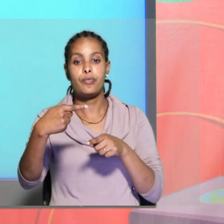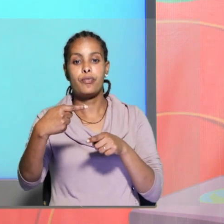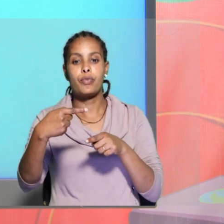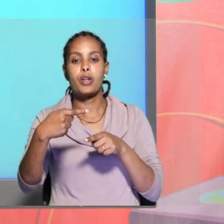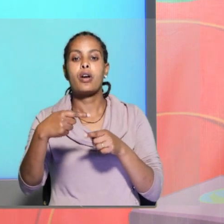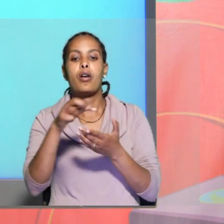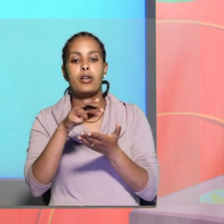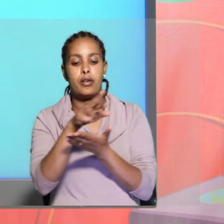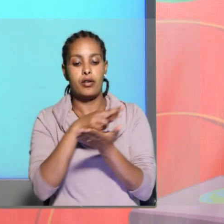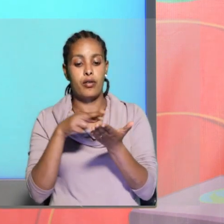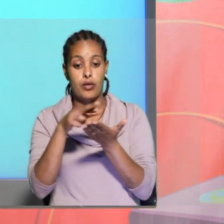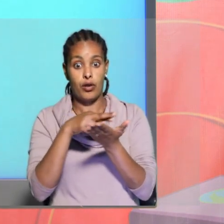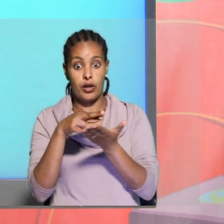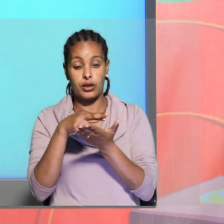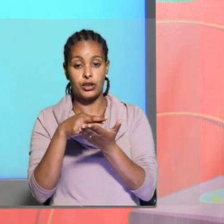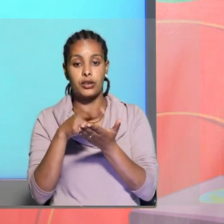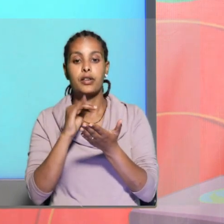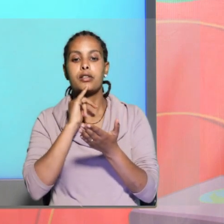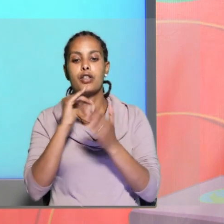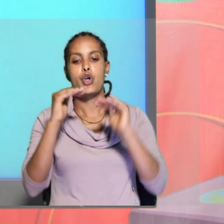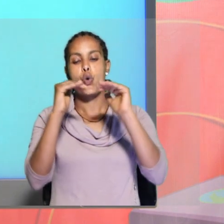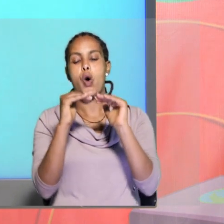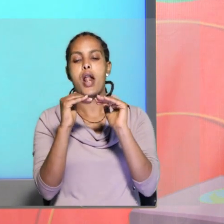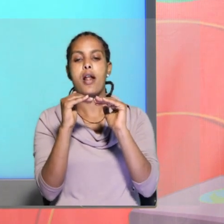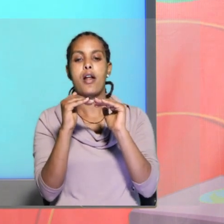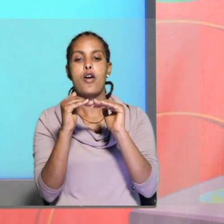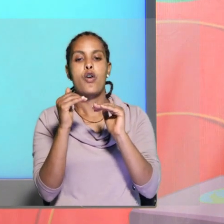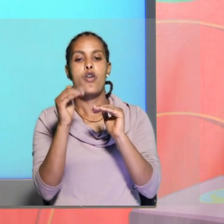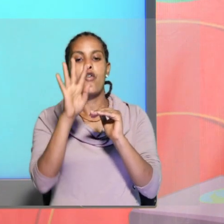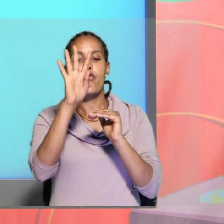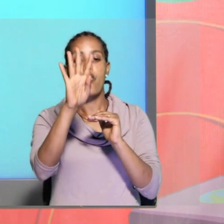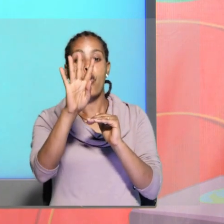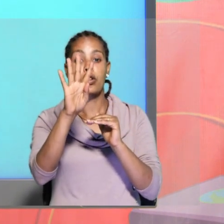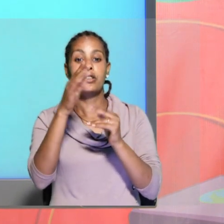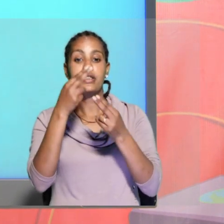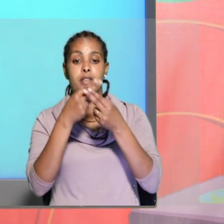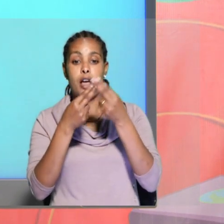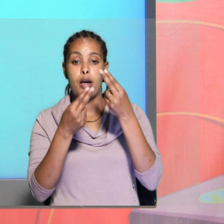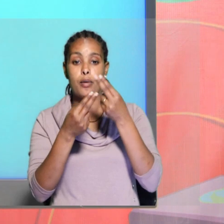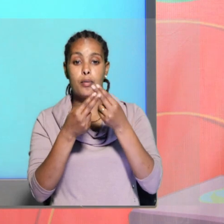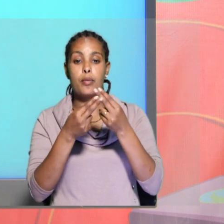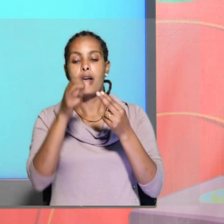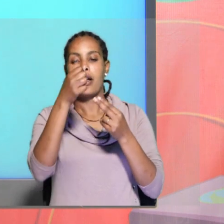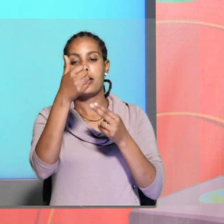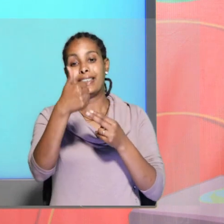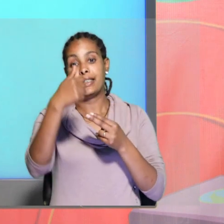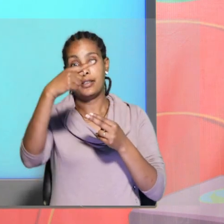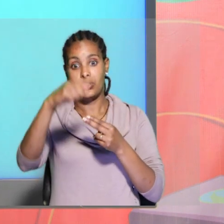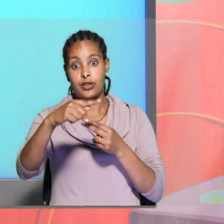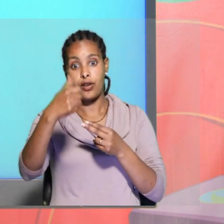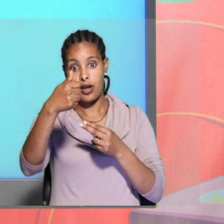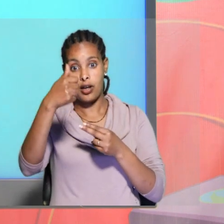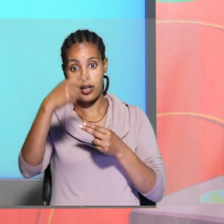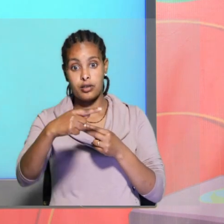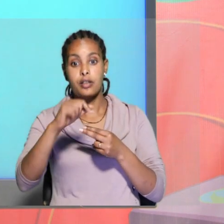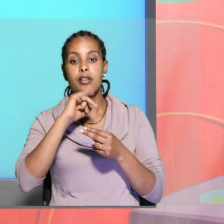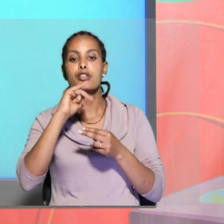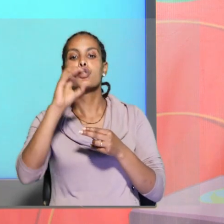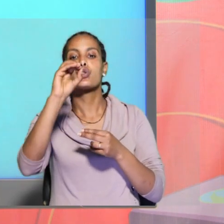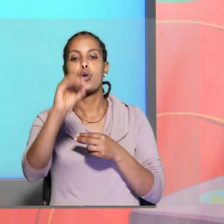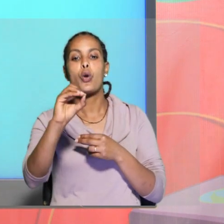of the reaction equal 4 times delta G naught formation of silver is